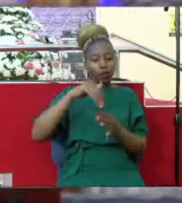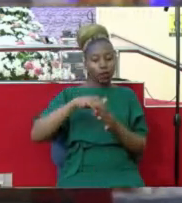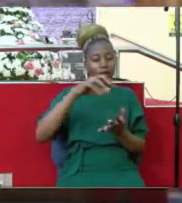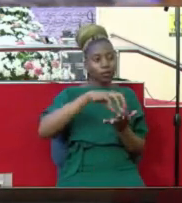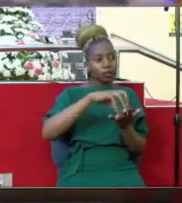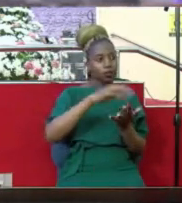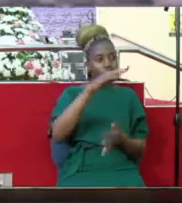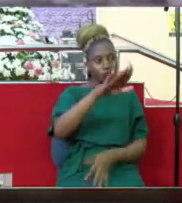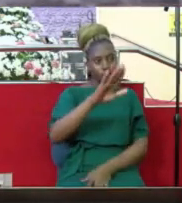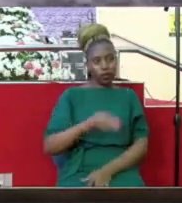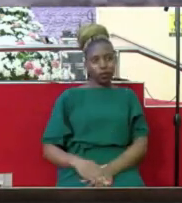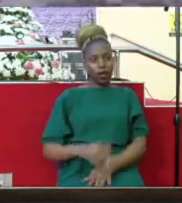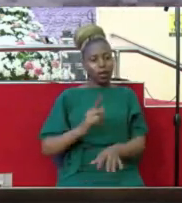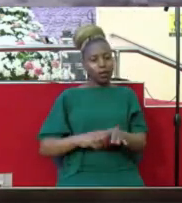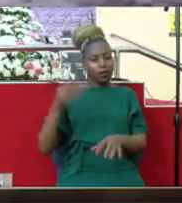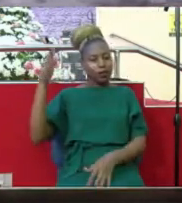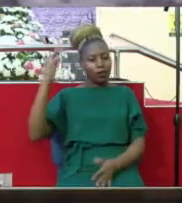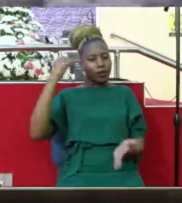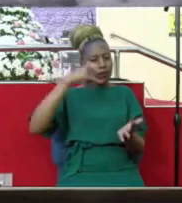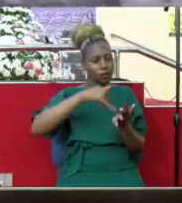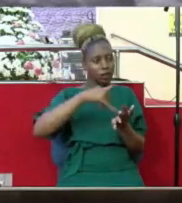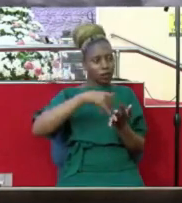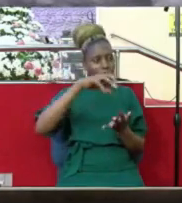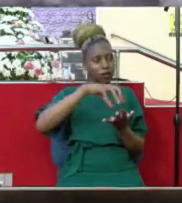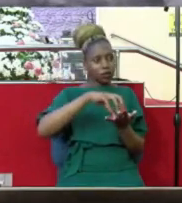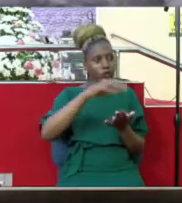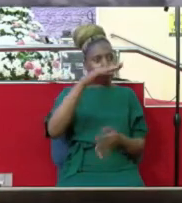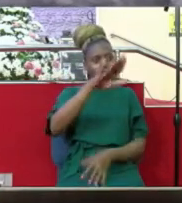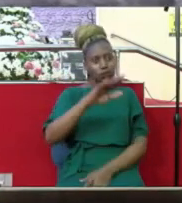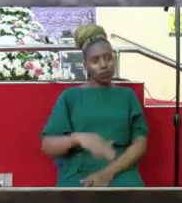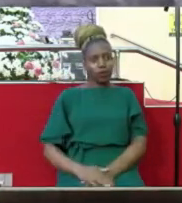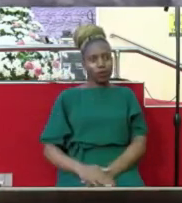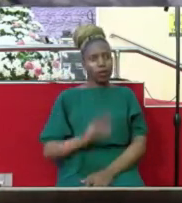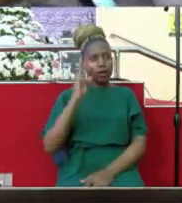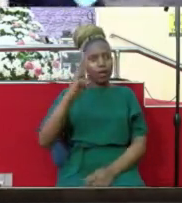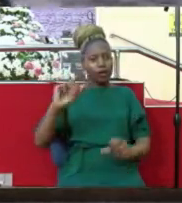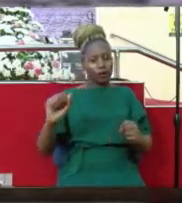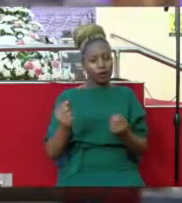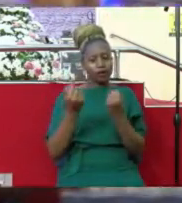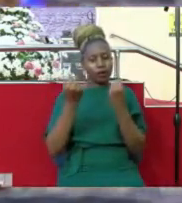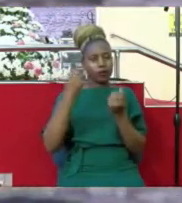When God is in the mix, He will come into a situation,